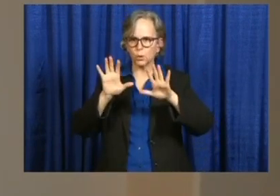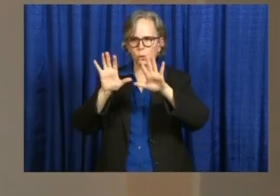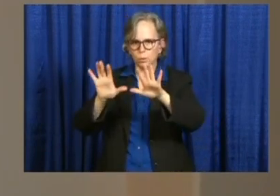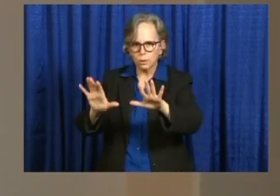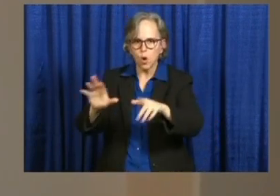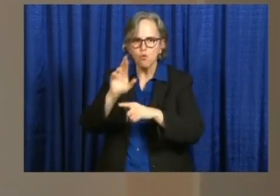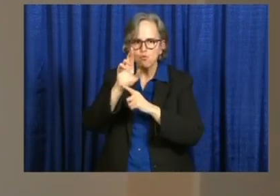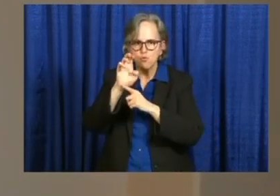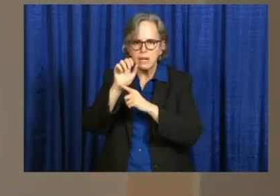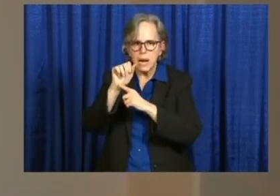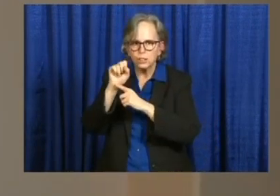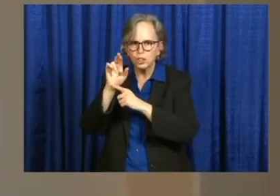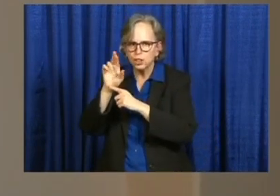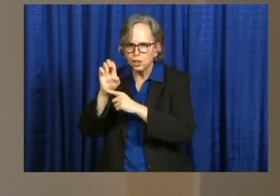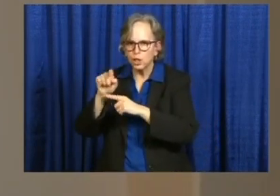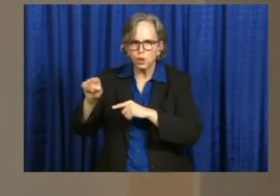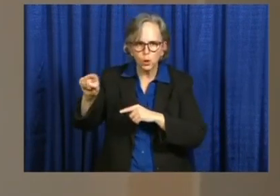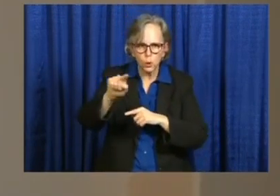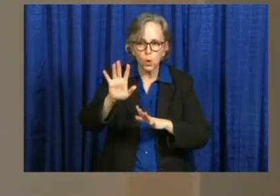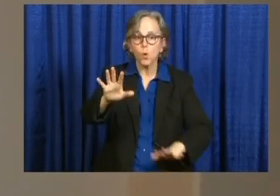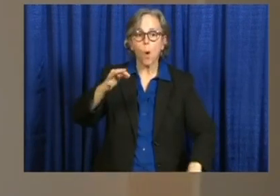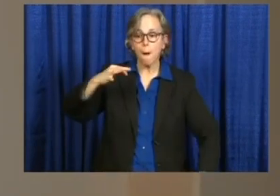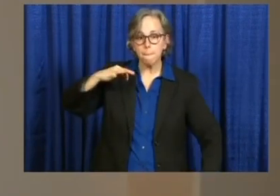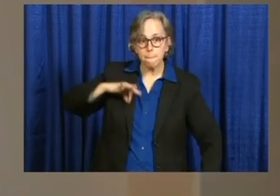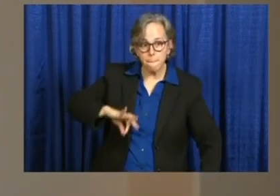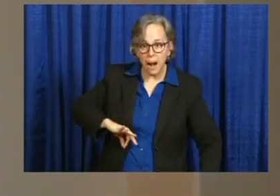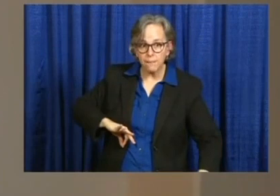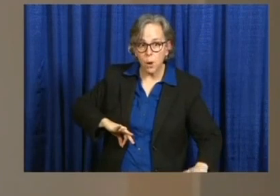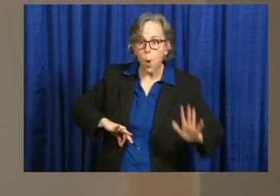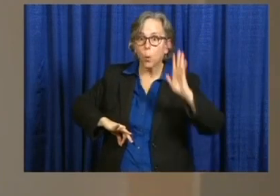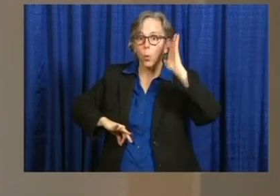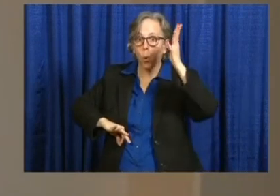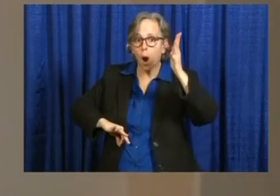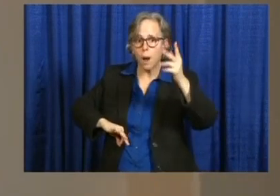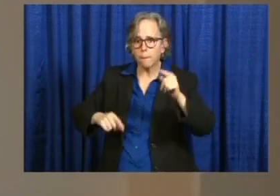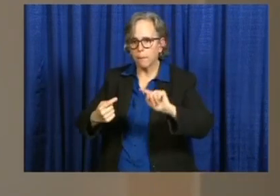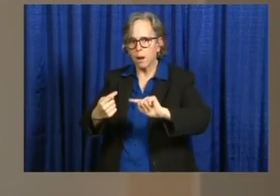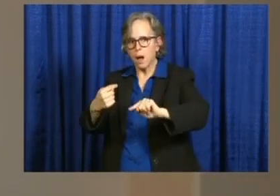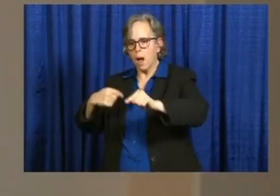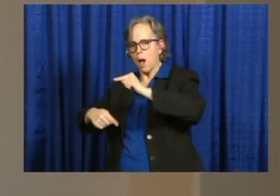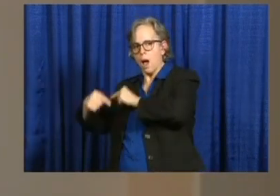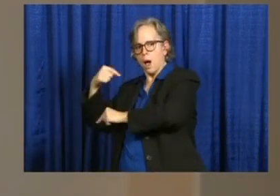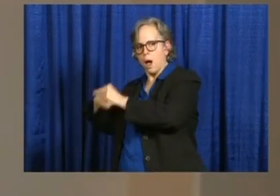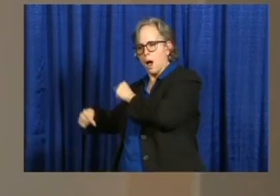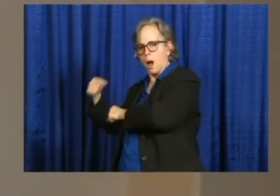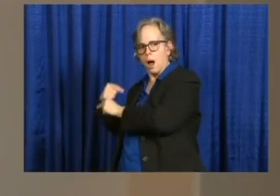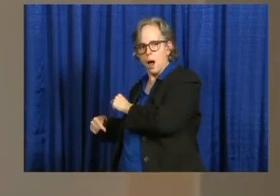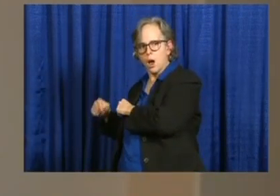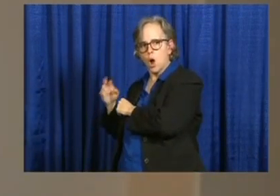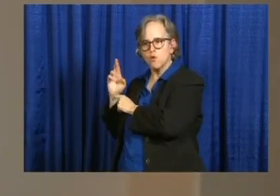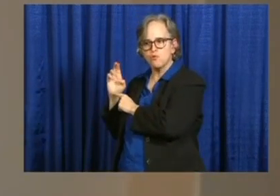your benefits will be backdated to the date that you were eligible to receive them.